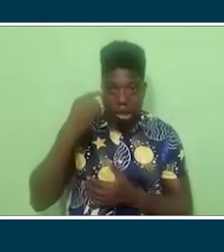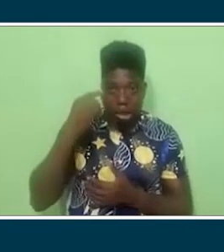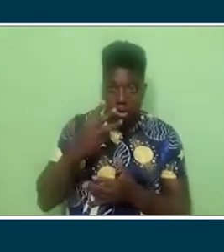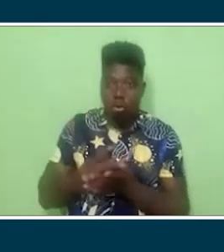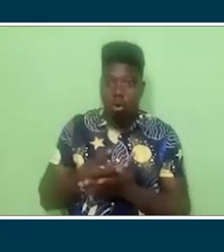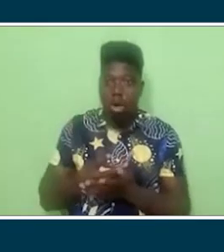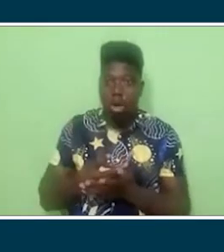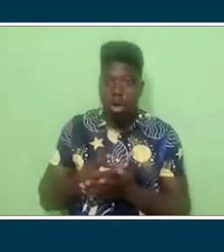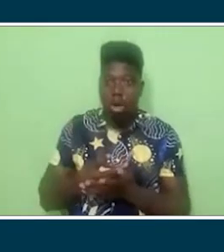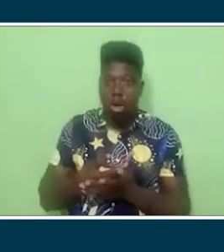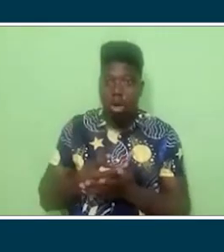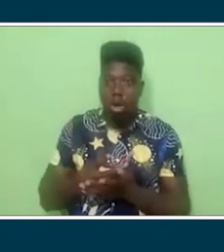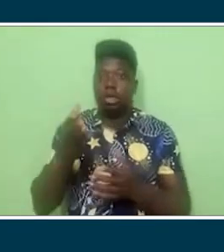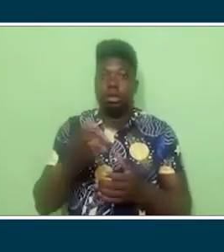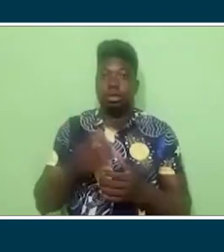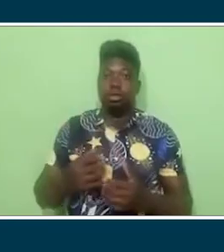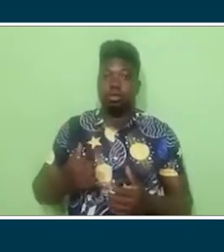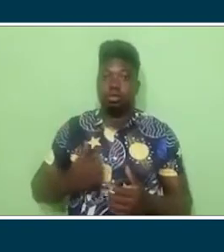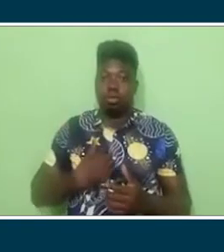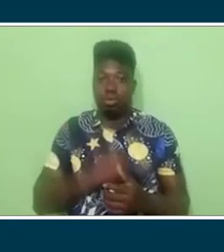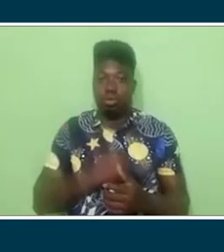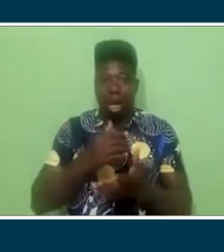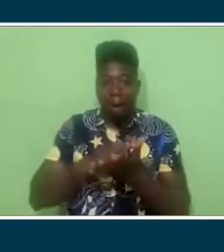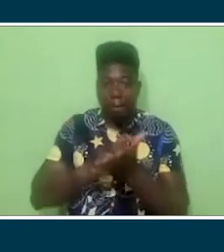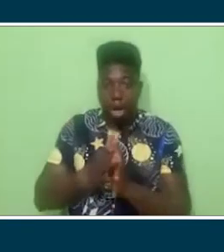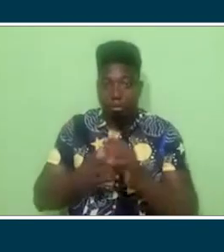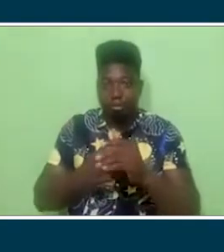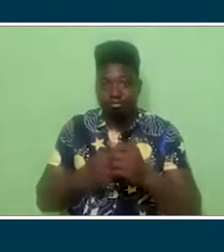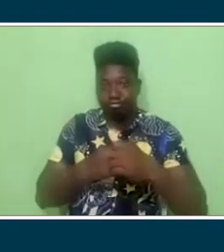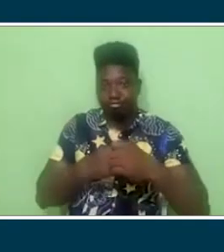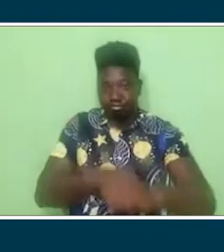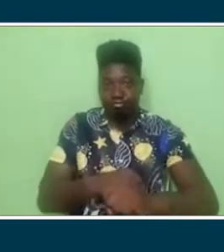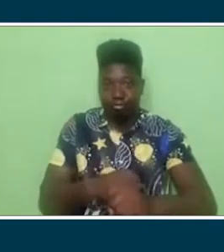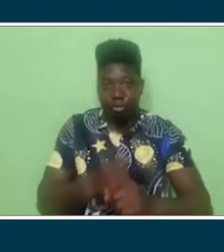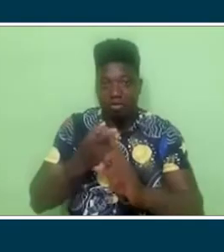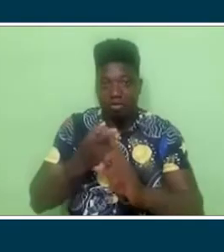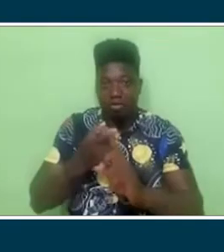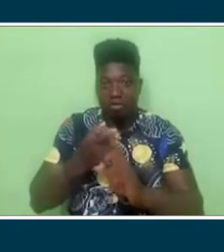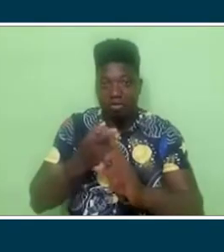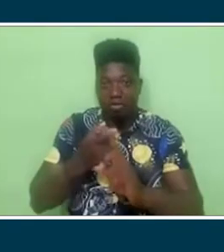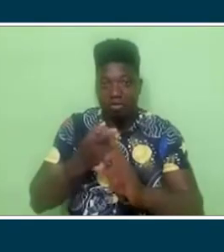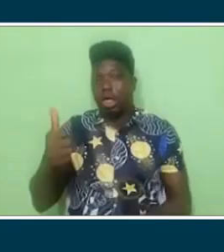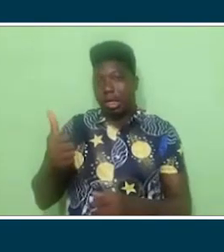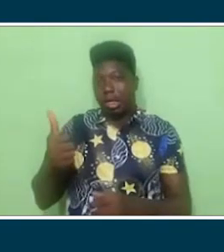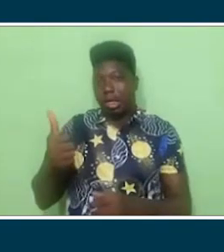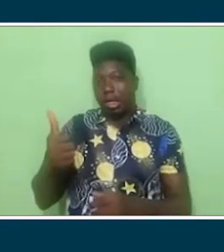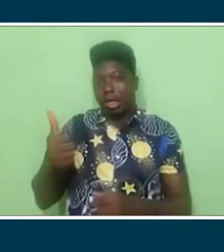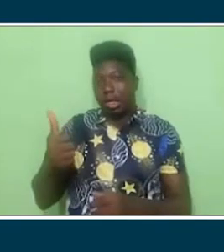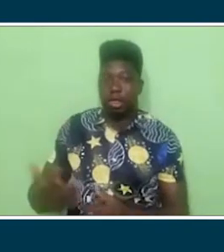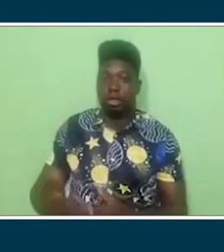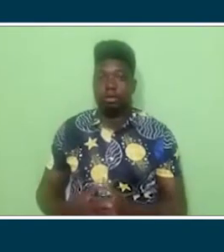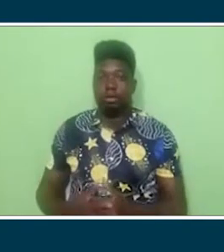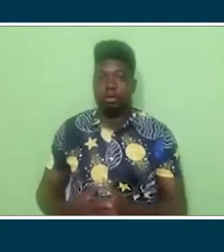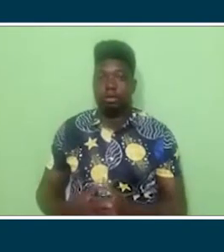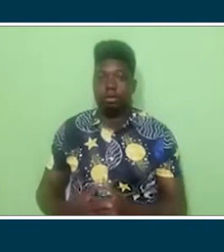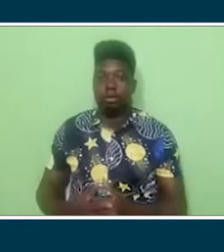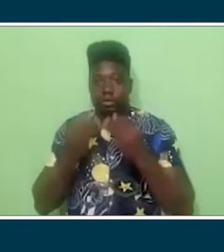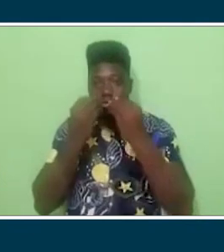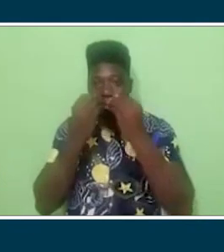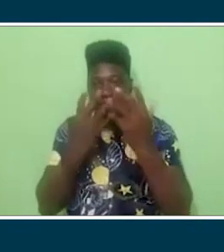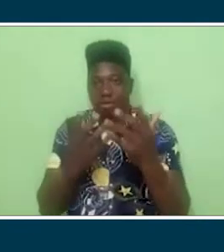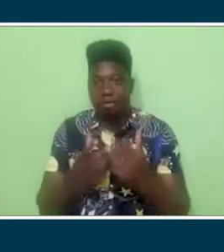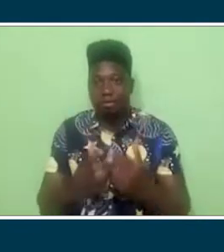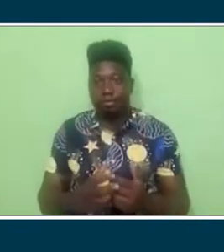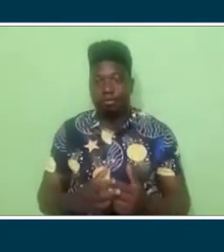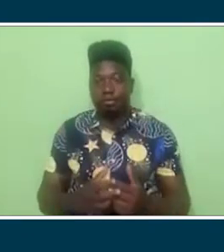and distant, seeking distance from anything that informs that. And when we widen that capacity,